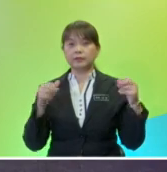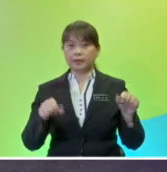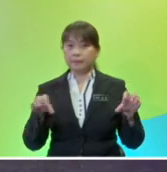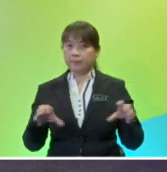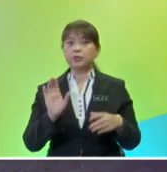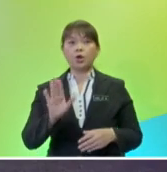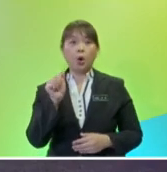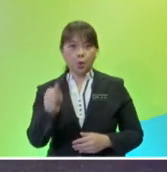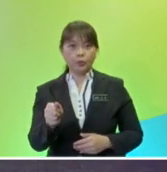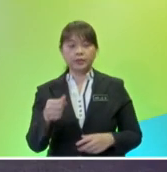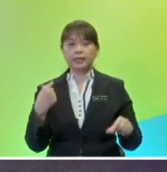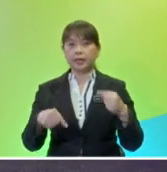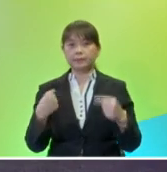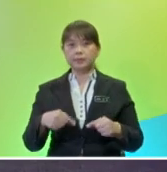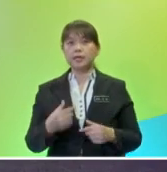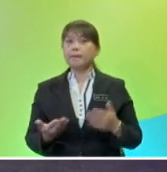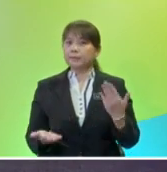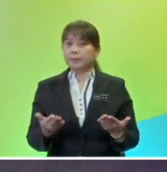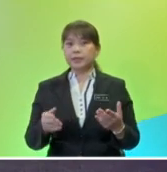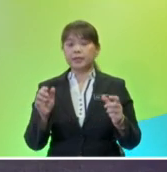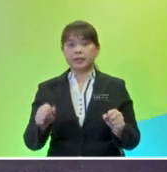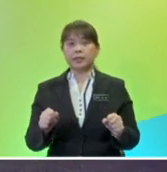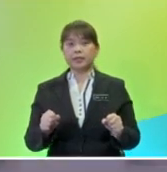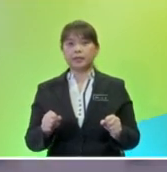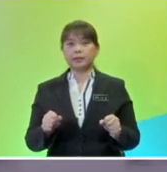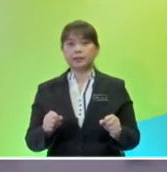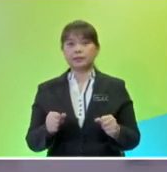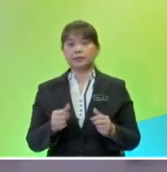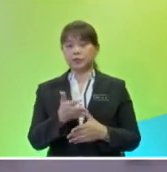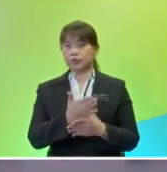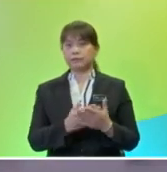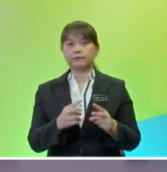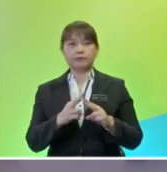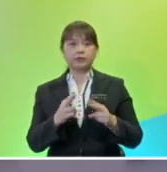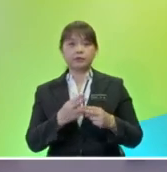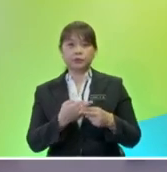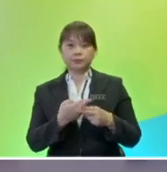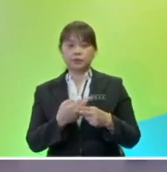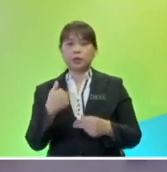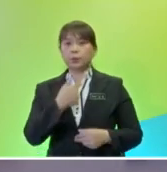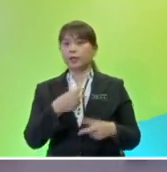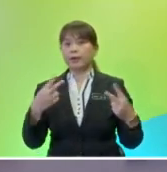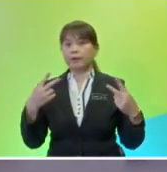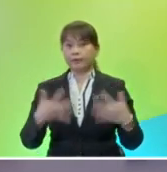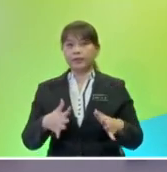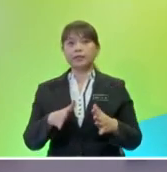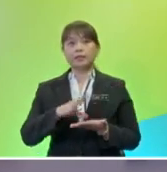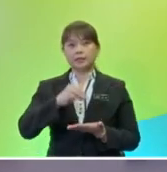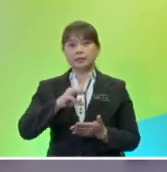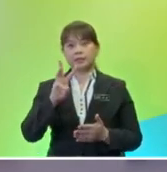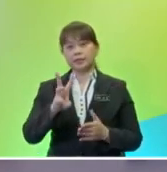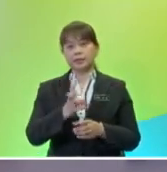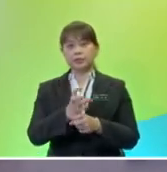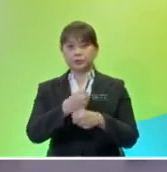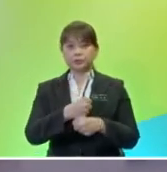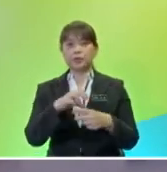reached the end of the class, perhaps you can share a bit of a short conclusion with us. Okay, so we have learned the six shapes of magnets, the uses of